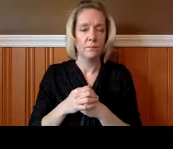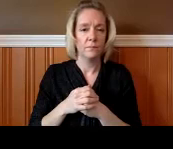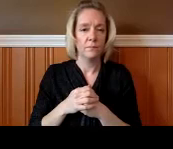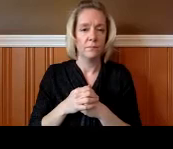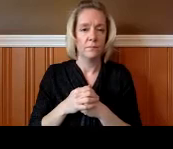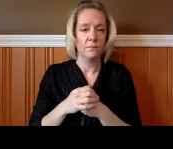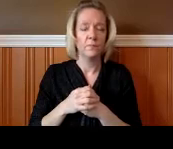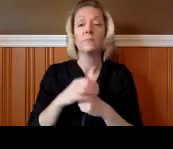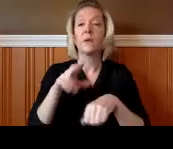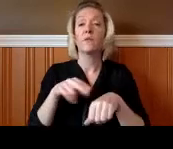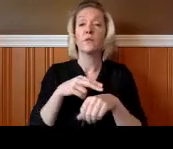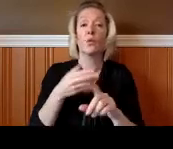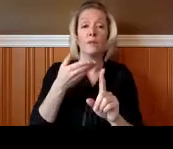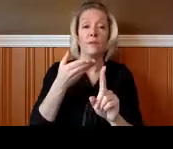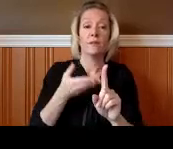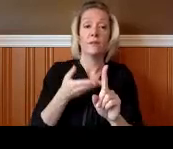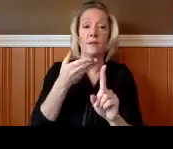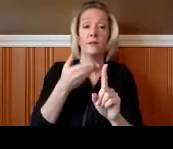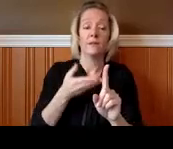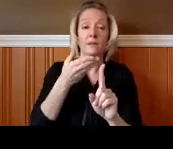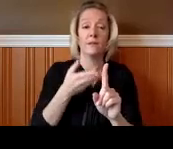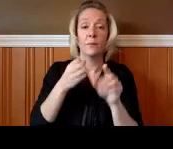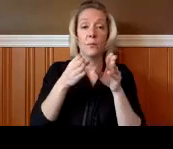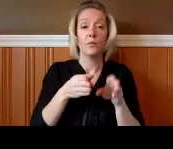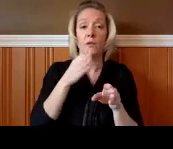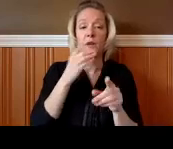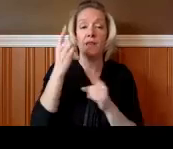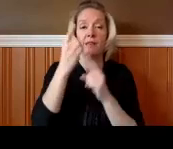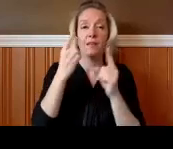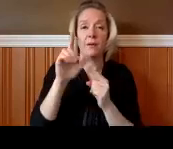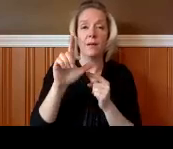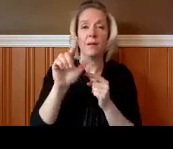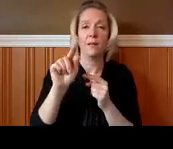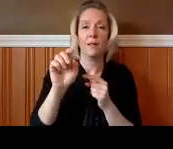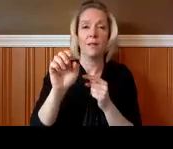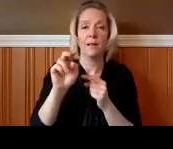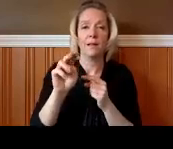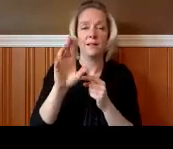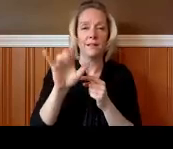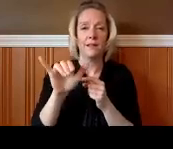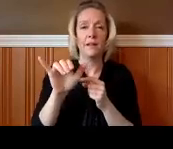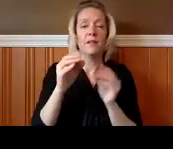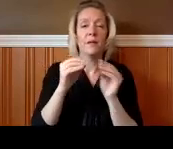Now, of course, this person isn't thinking about latency. They're thinking about visual fields and other things, but